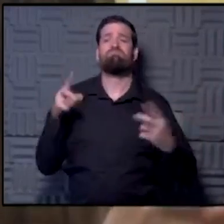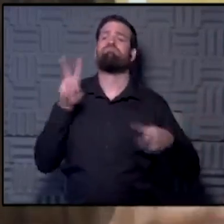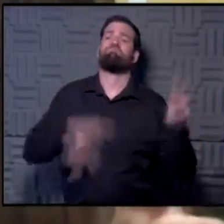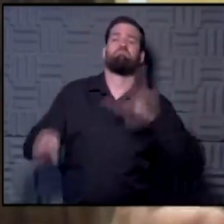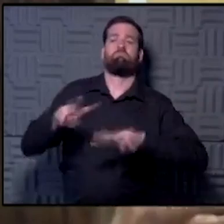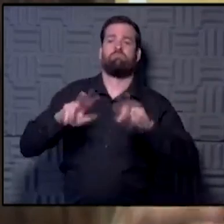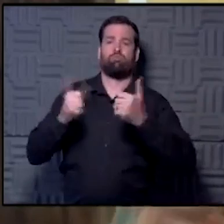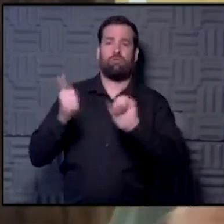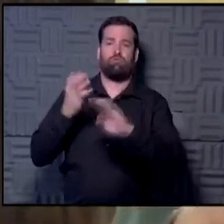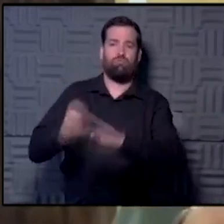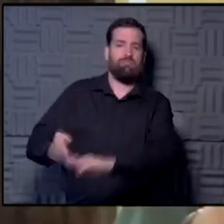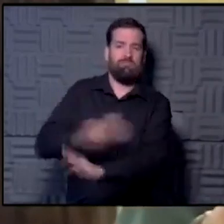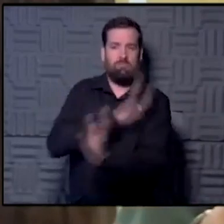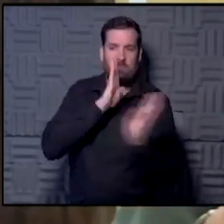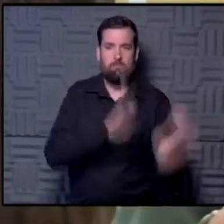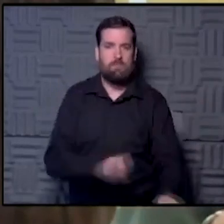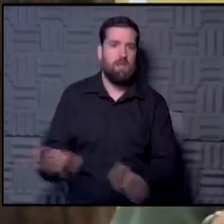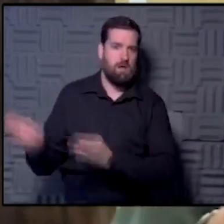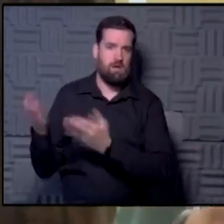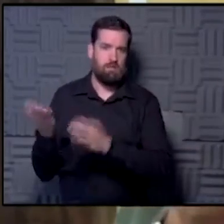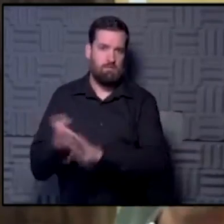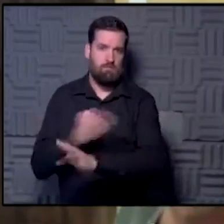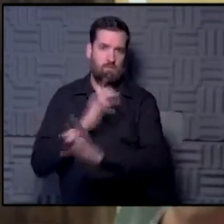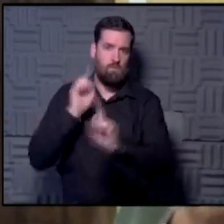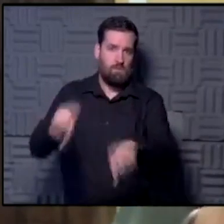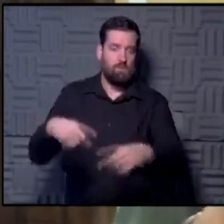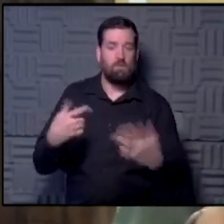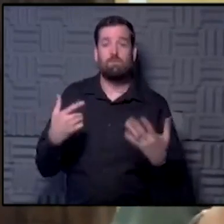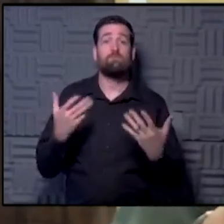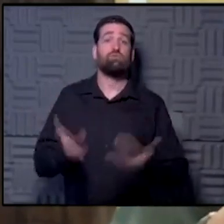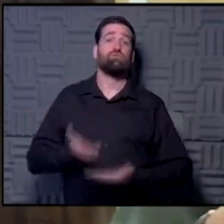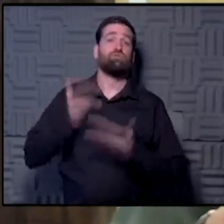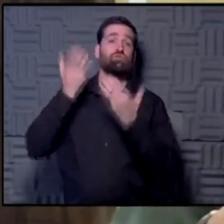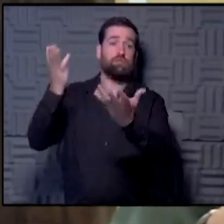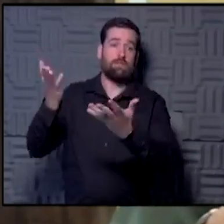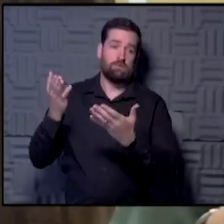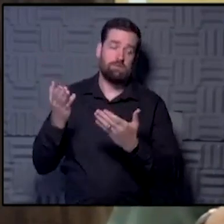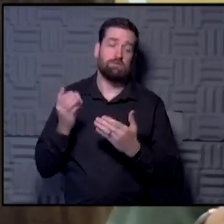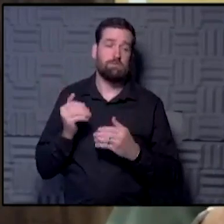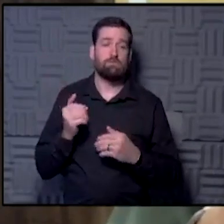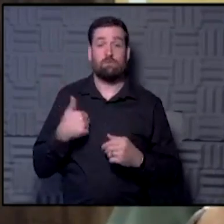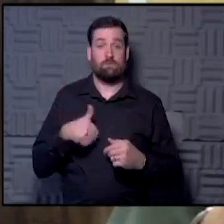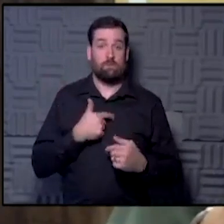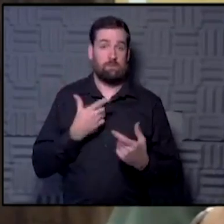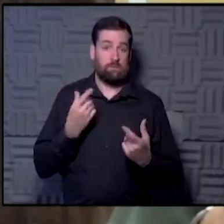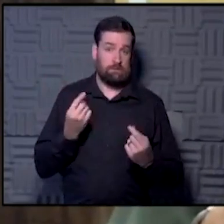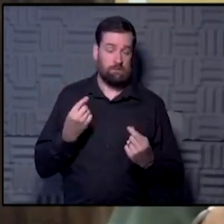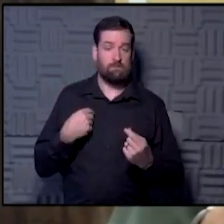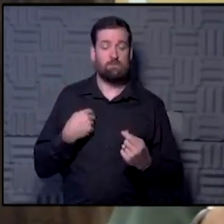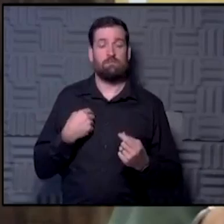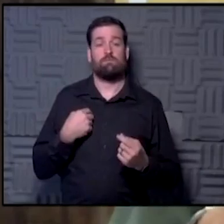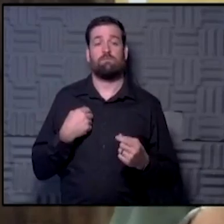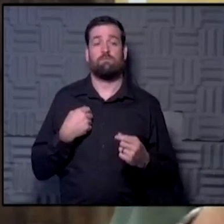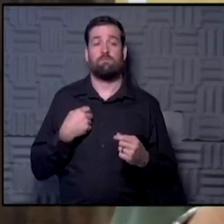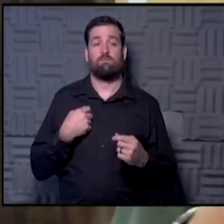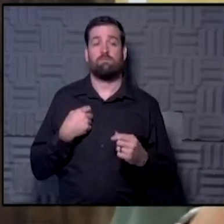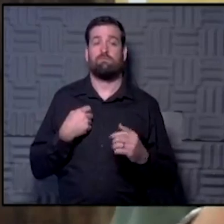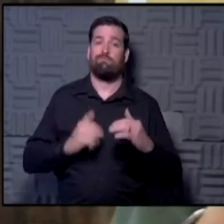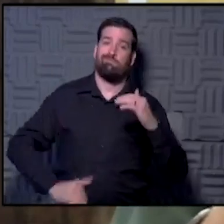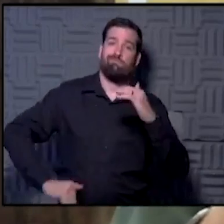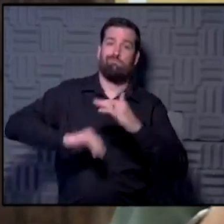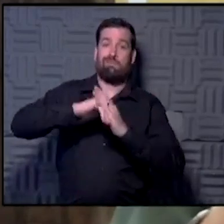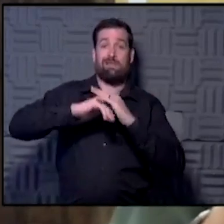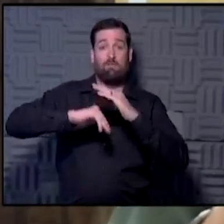trying to pre-plan is what's going to be important. I would suggest to Barbara, one of the things that we did, we also decreased our occupancy